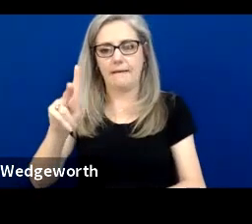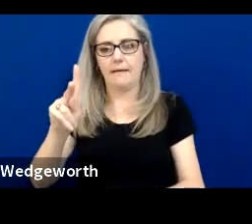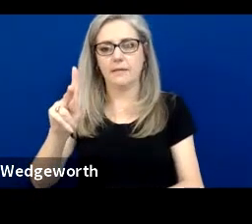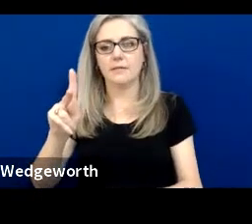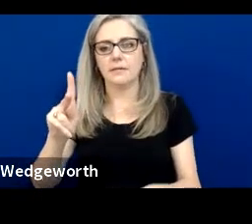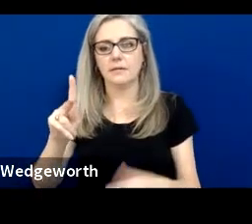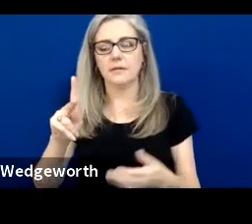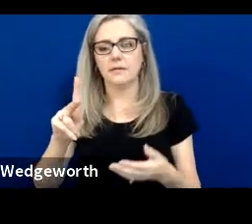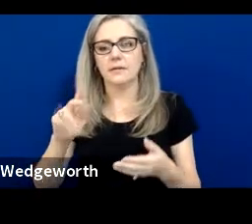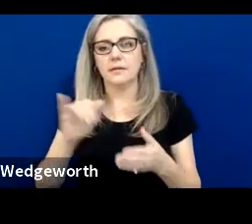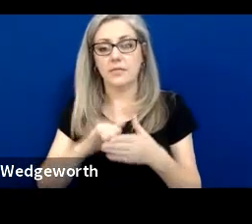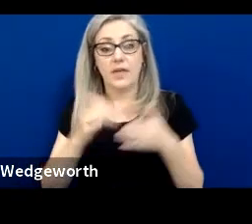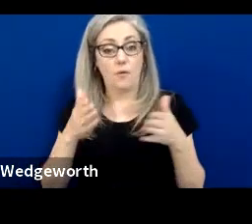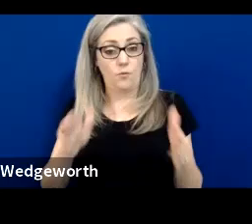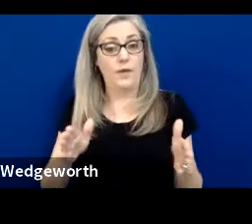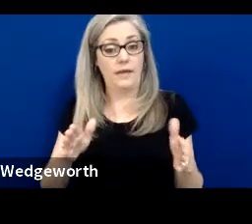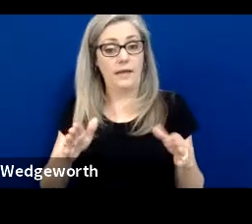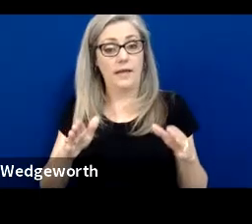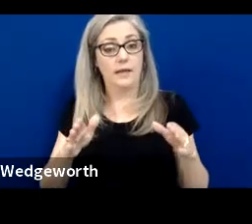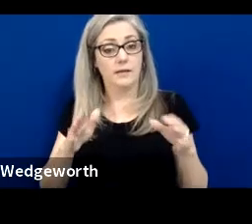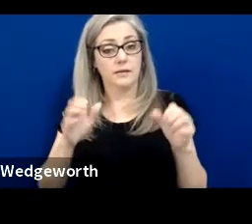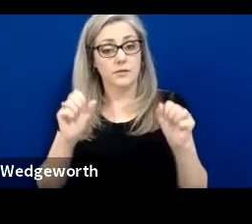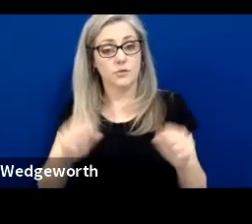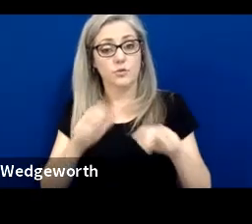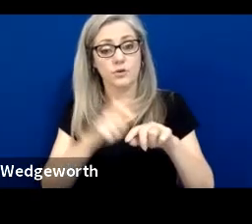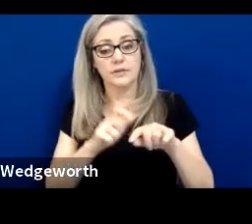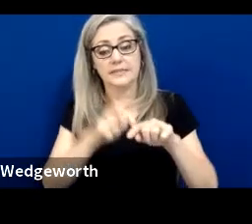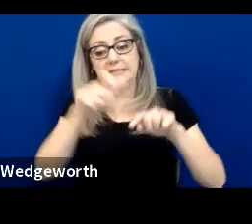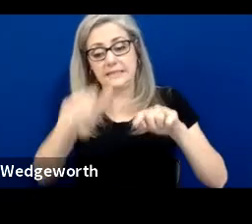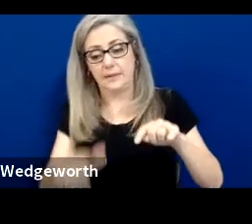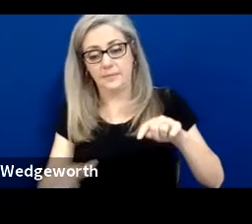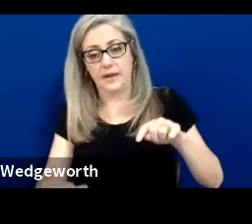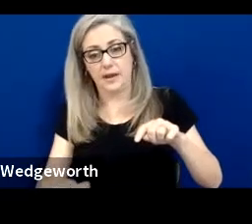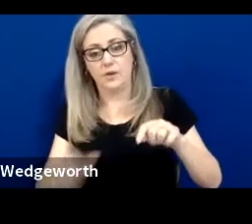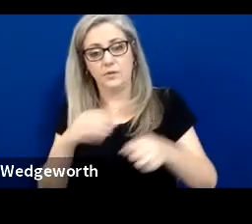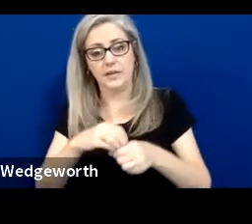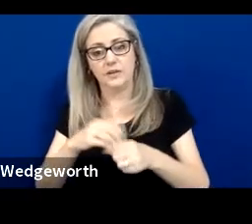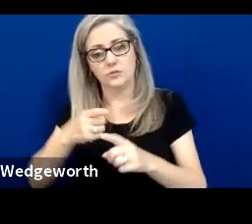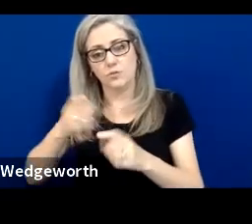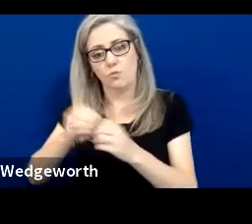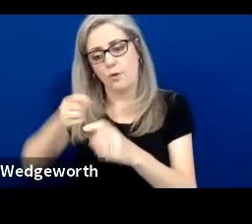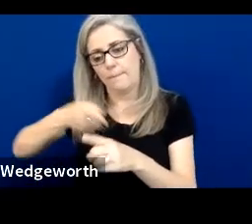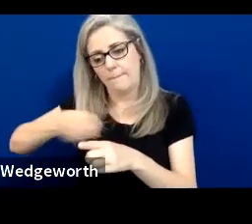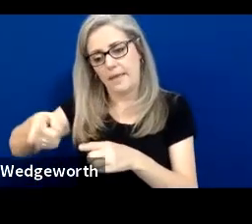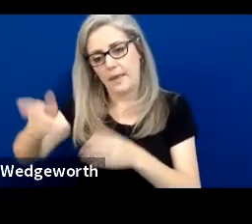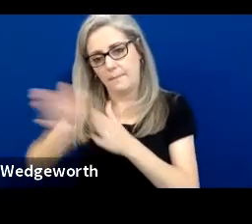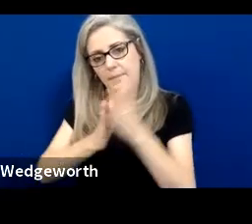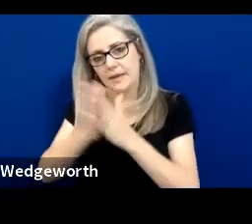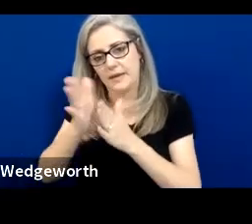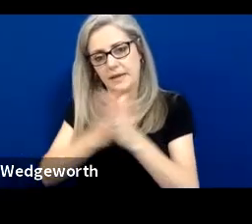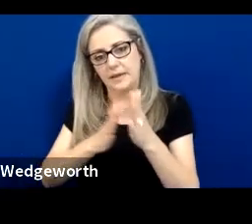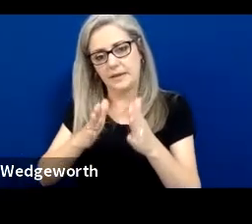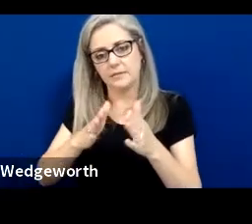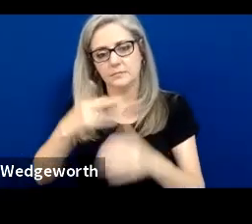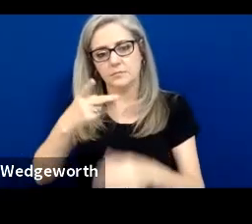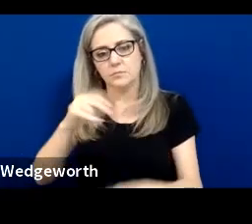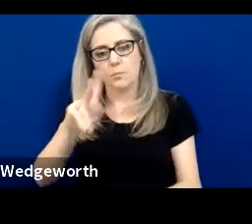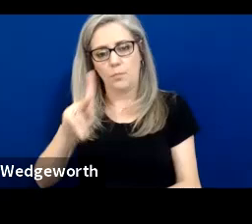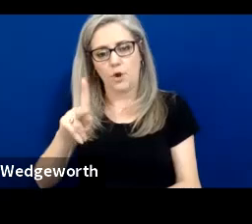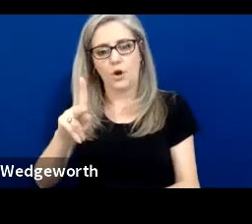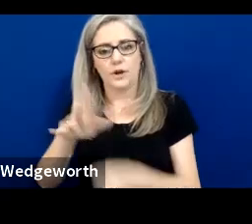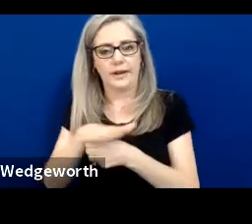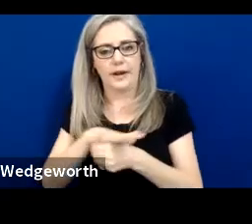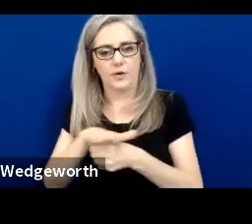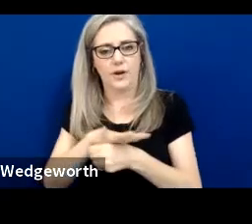that would either step or ramp down into this more main picnic park pavilion area. And